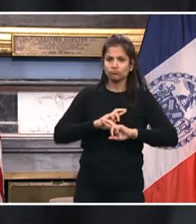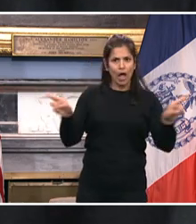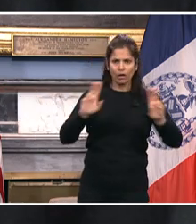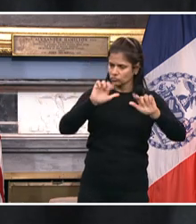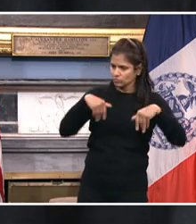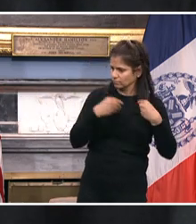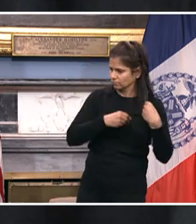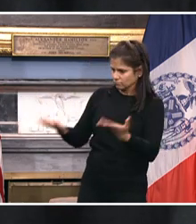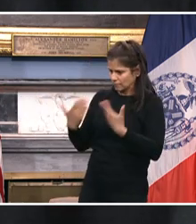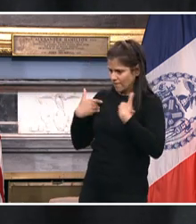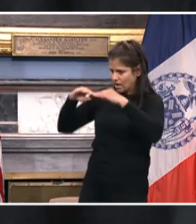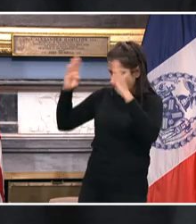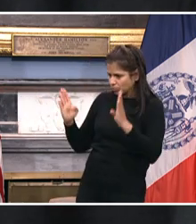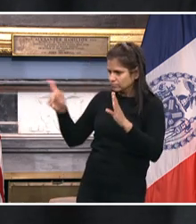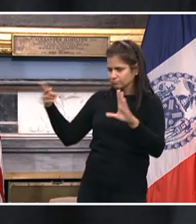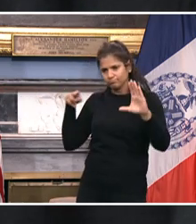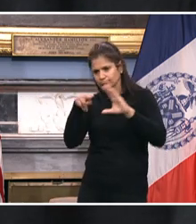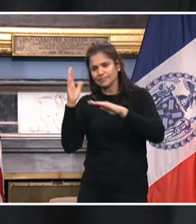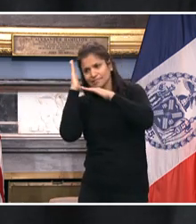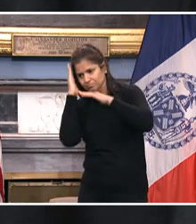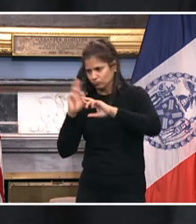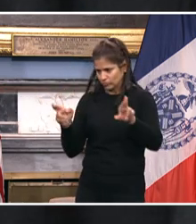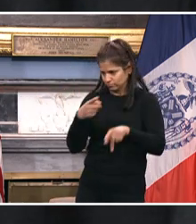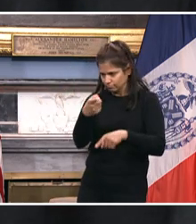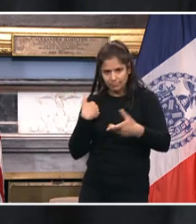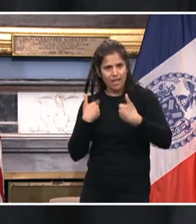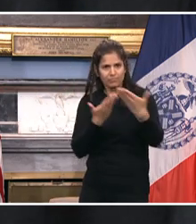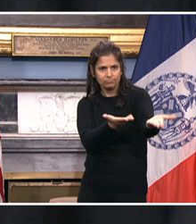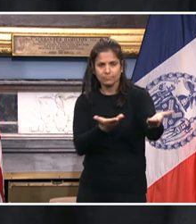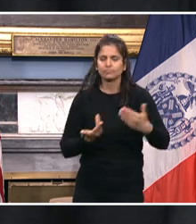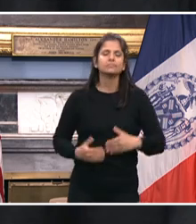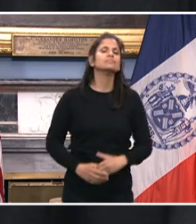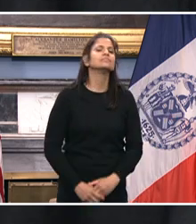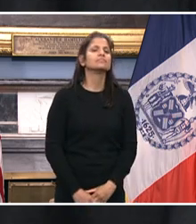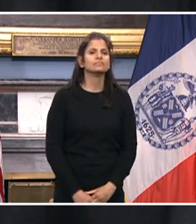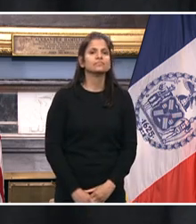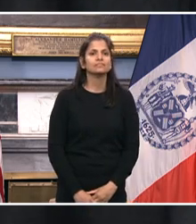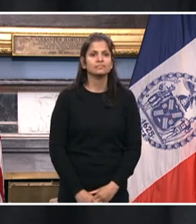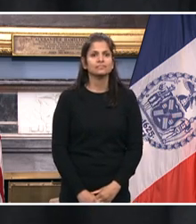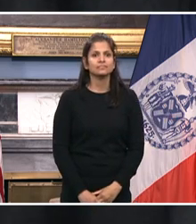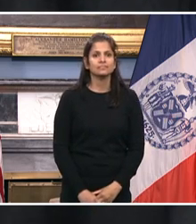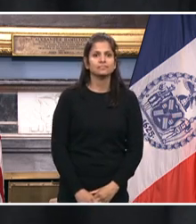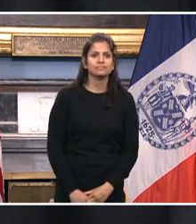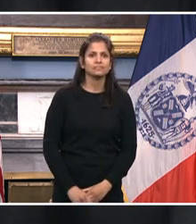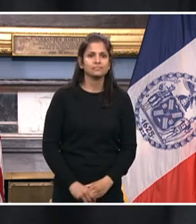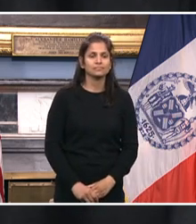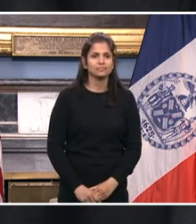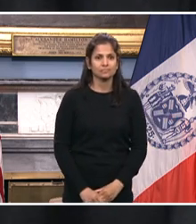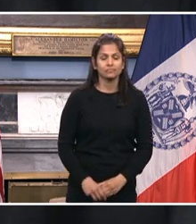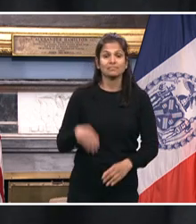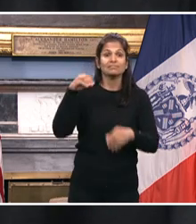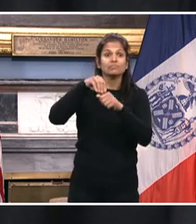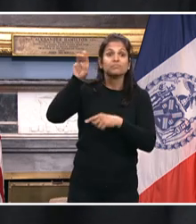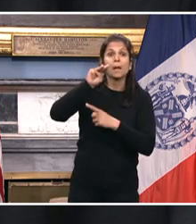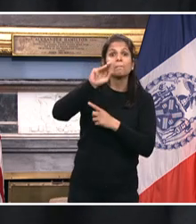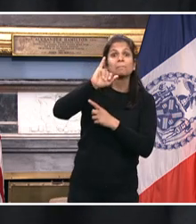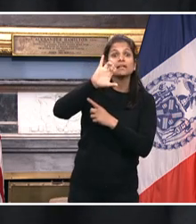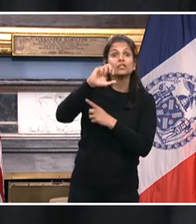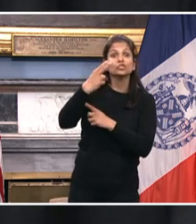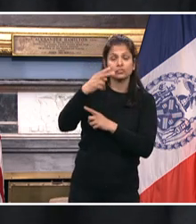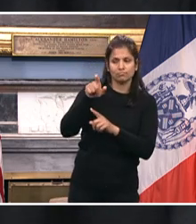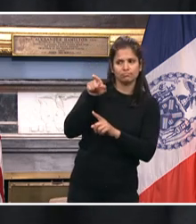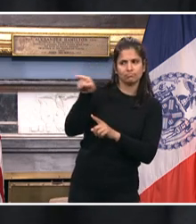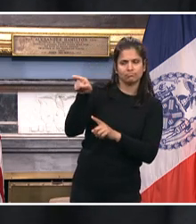Mitch and Deanne can speak to pieces of this. But look, when folks come in, it